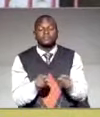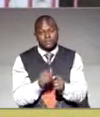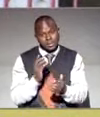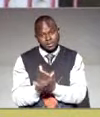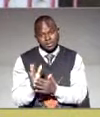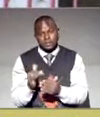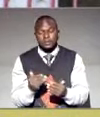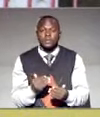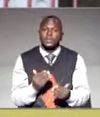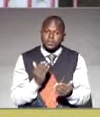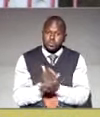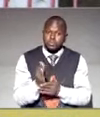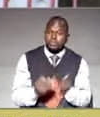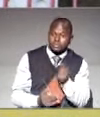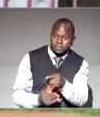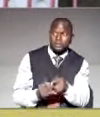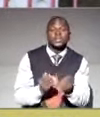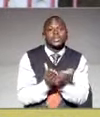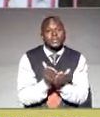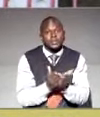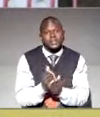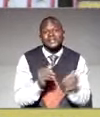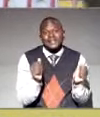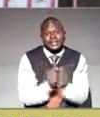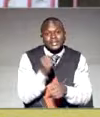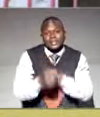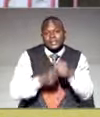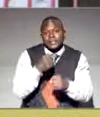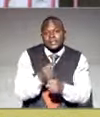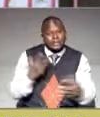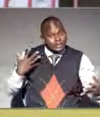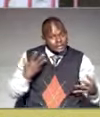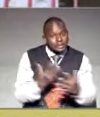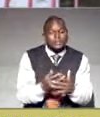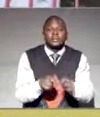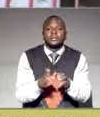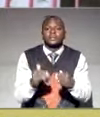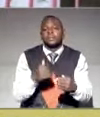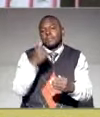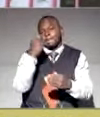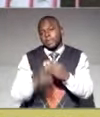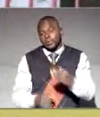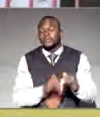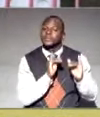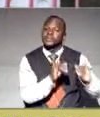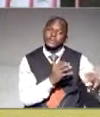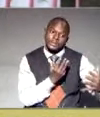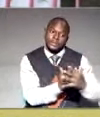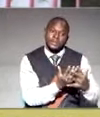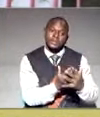is deserving for Abdu Chiteta to serve a 10-year imprisonment. However, after deducting the time he has spent on